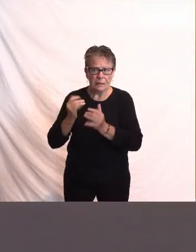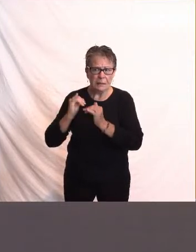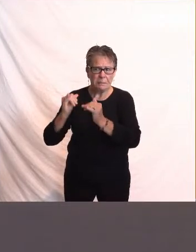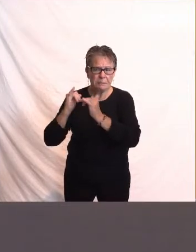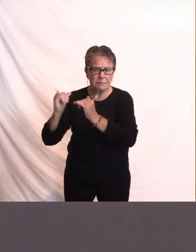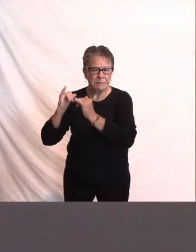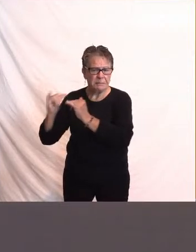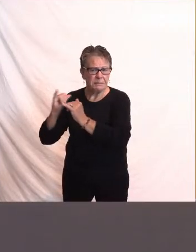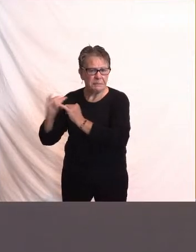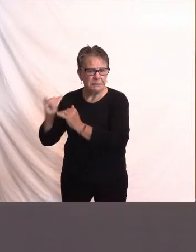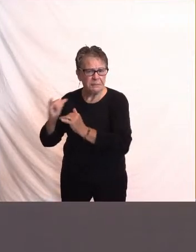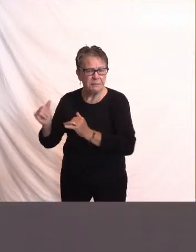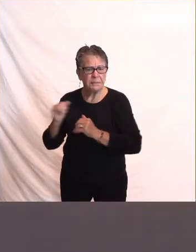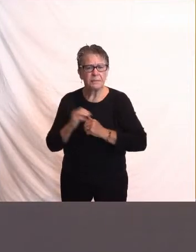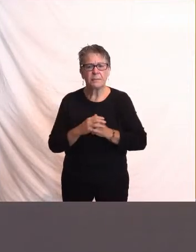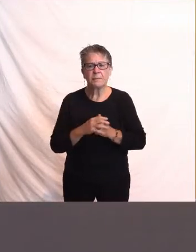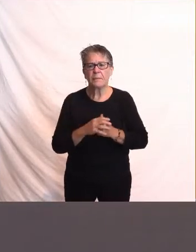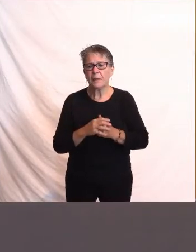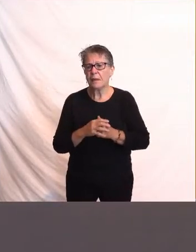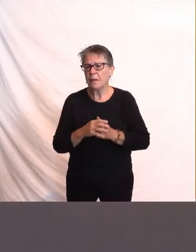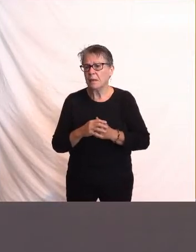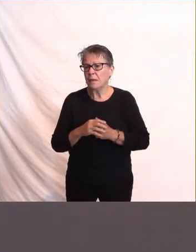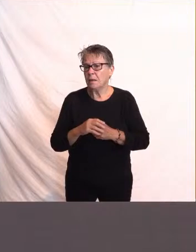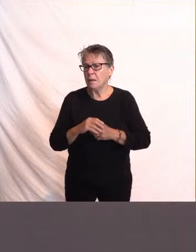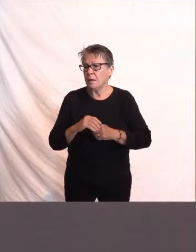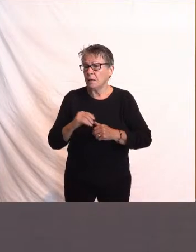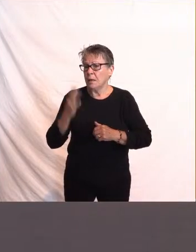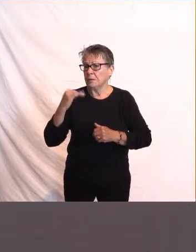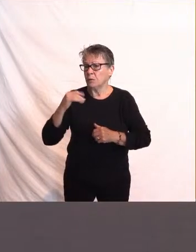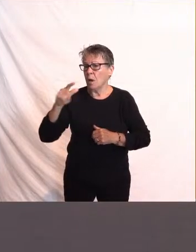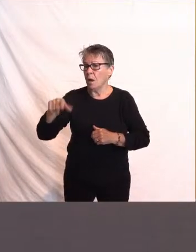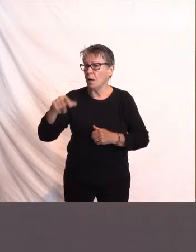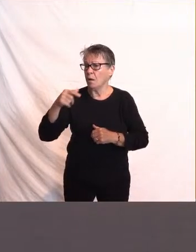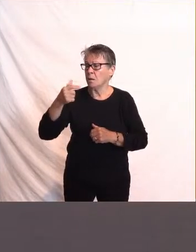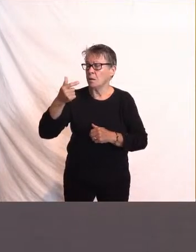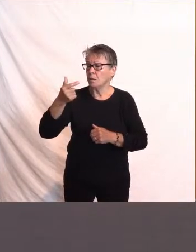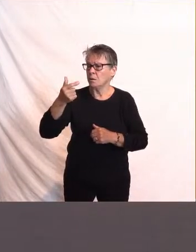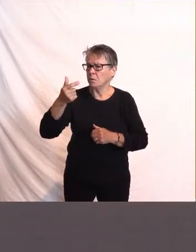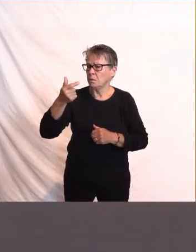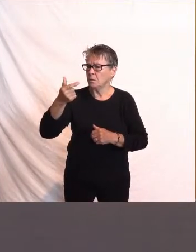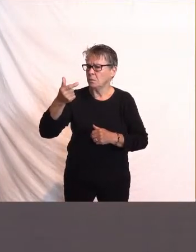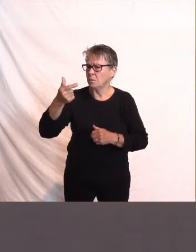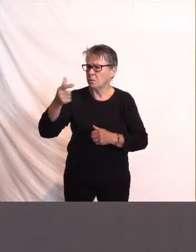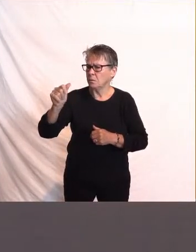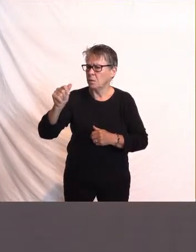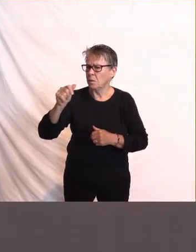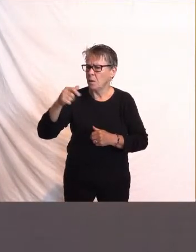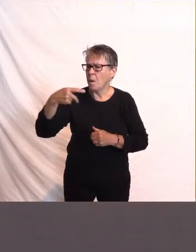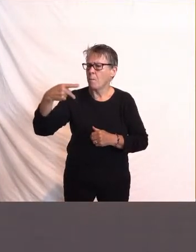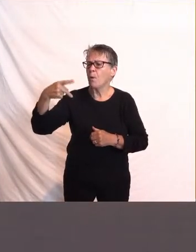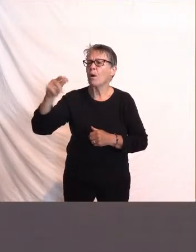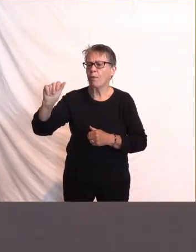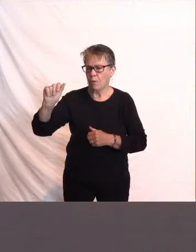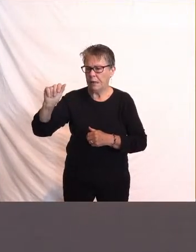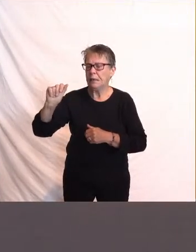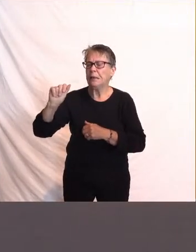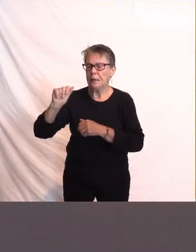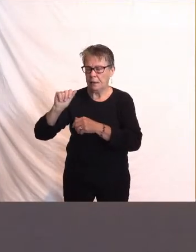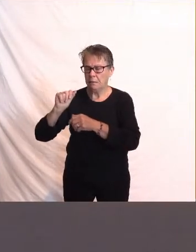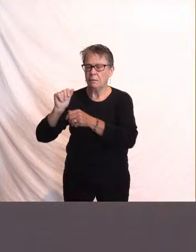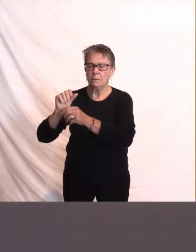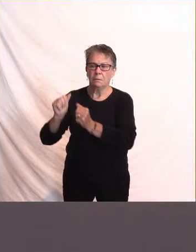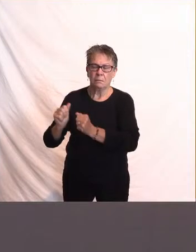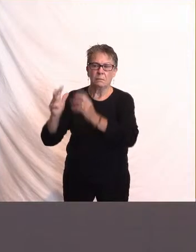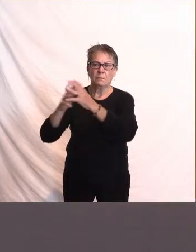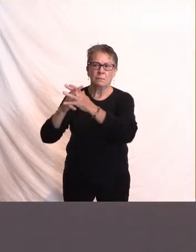was born, to acknowledge that. There is infrastructure. We can get you more detail, but there's infrastructure required